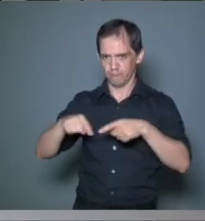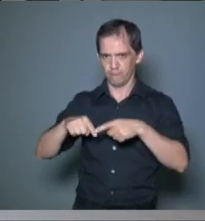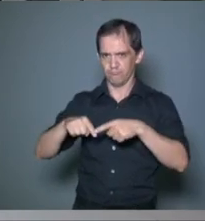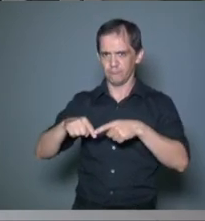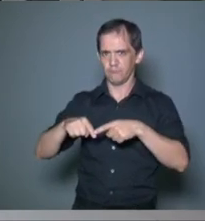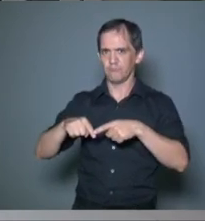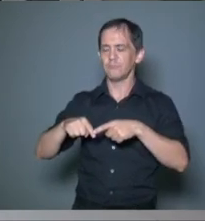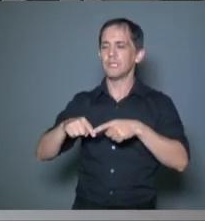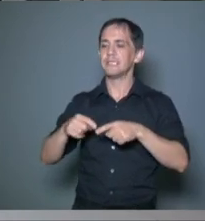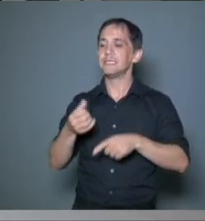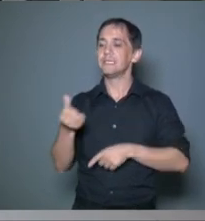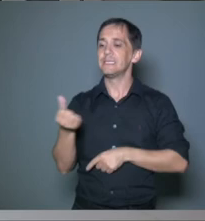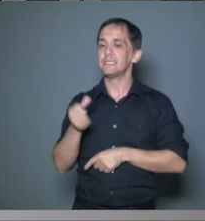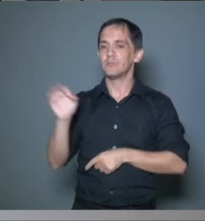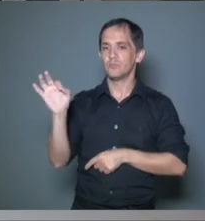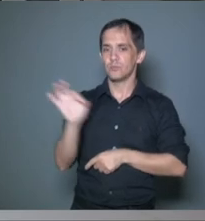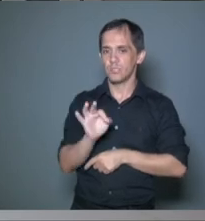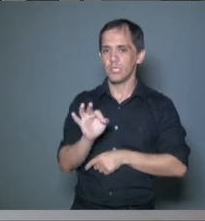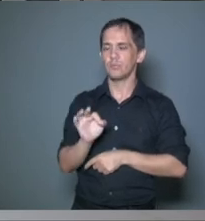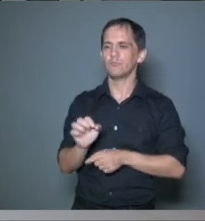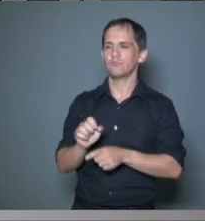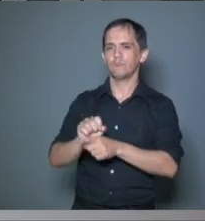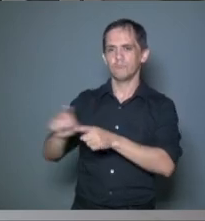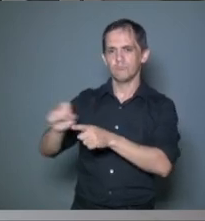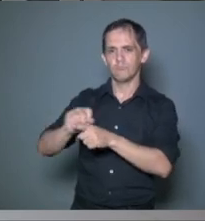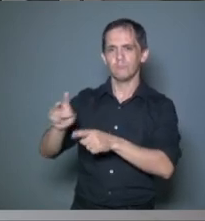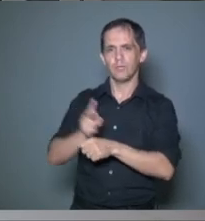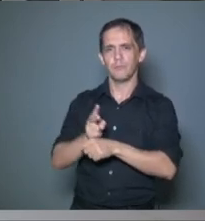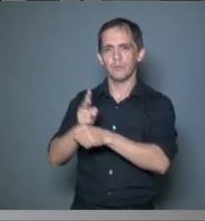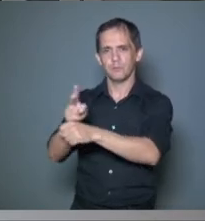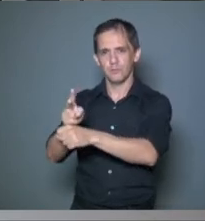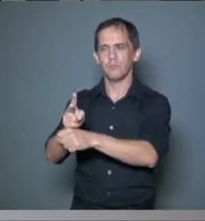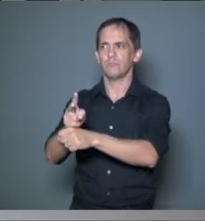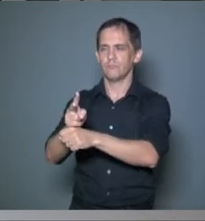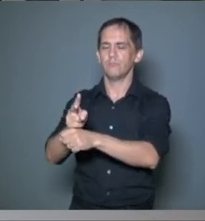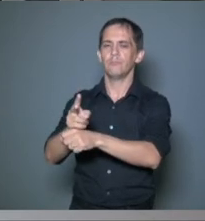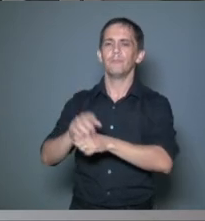since you had 2/3 of leased land